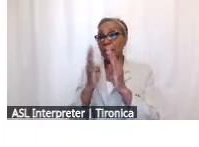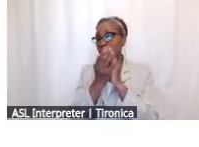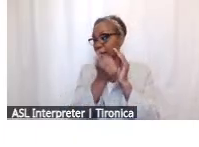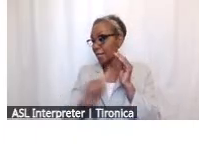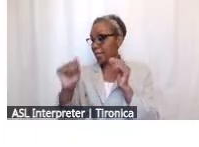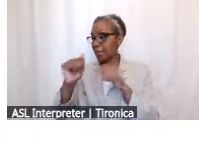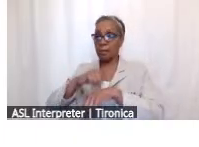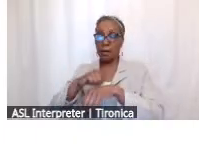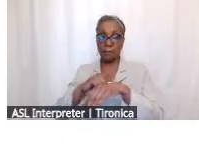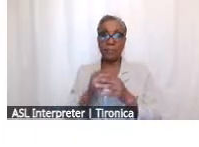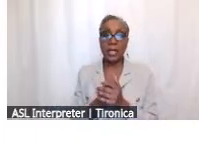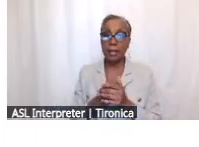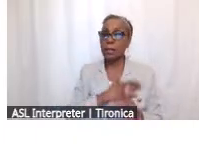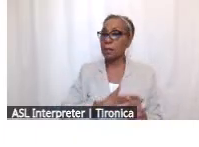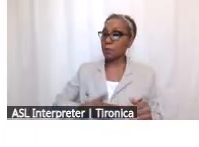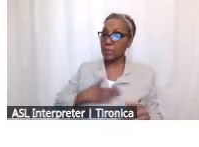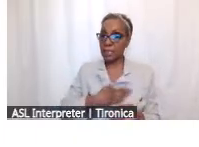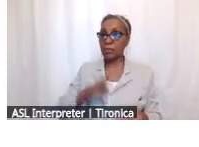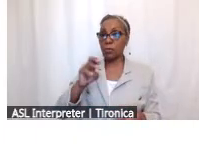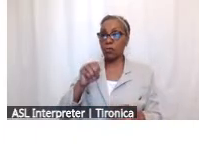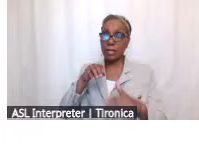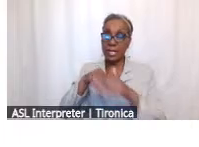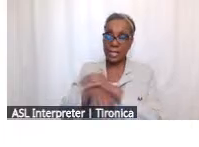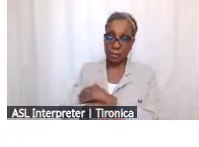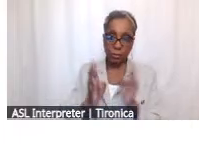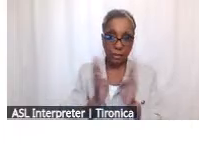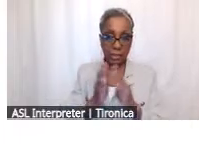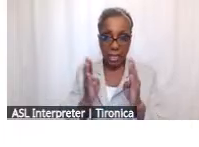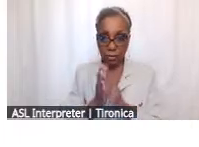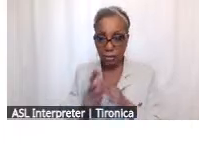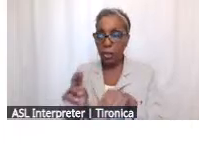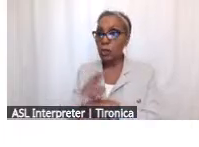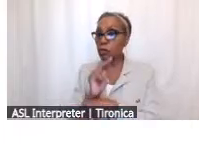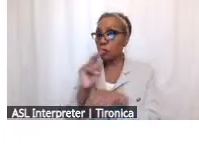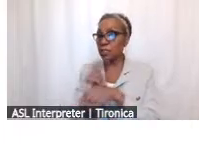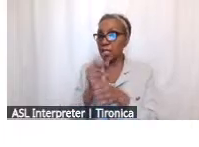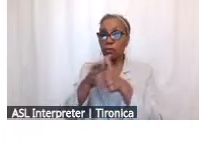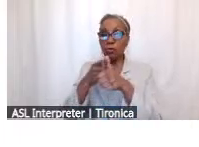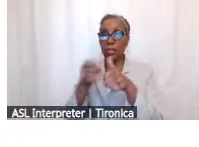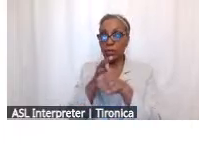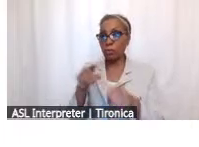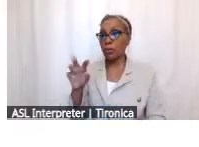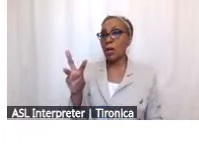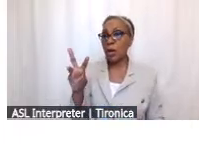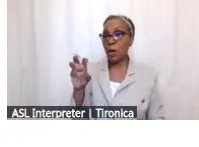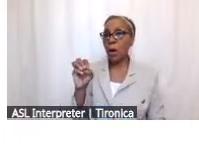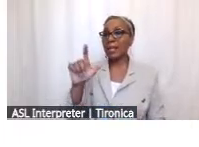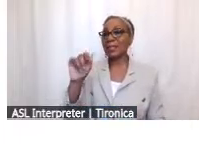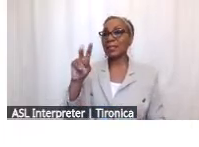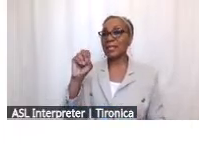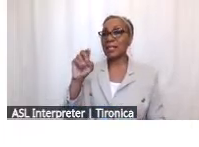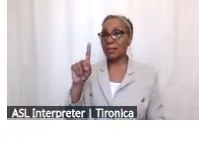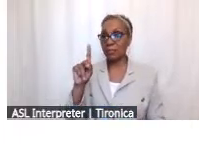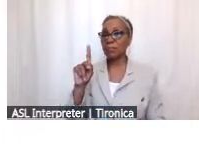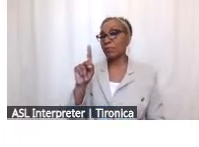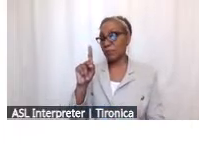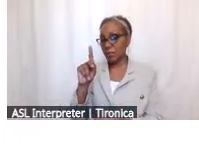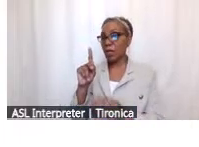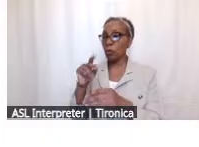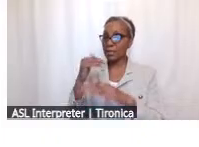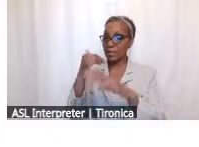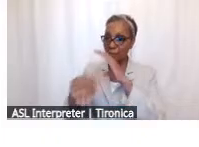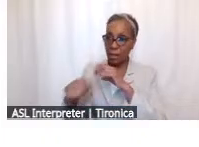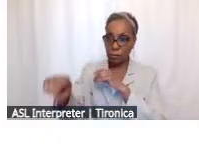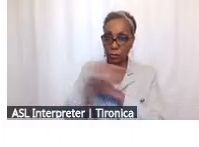point, please re-enter the session using the original webinar link that was emailed to you. If